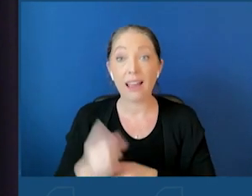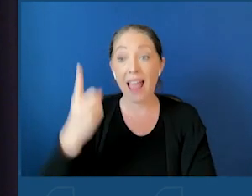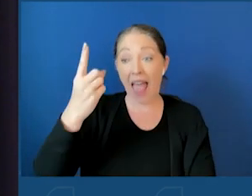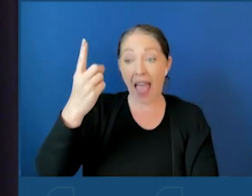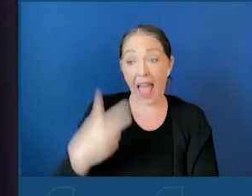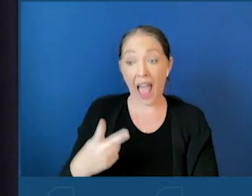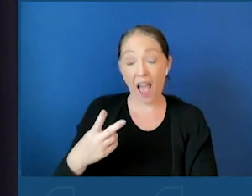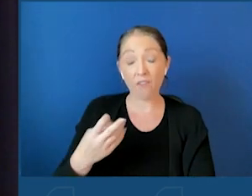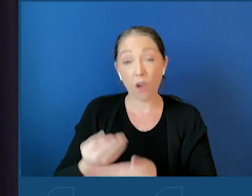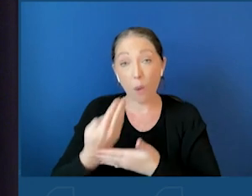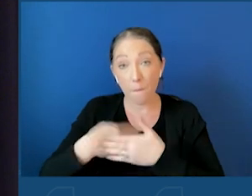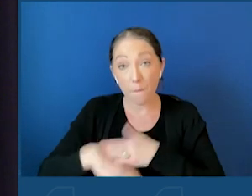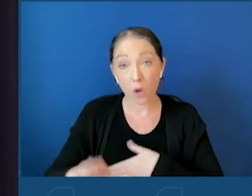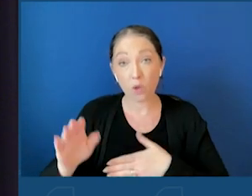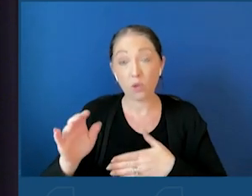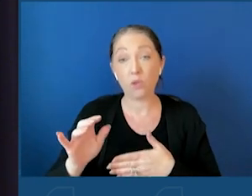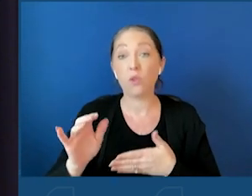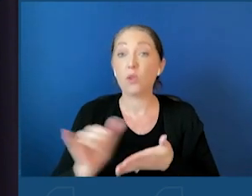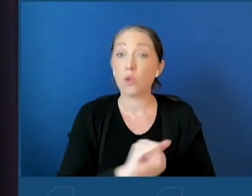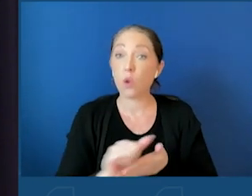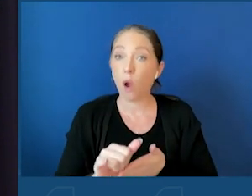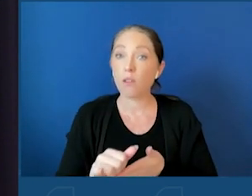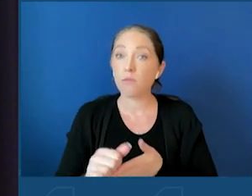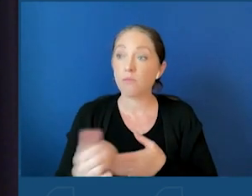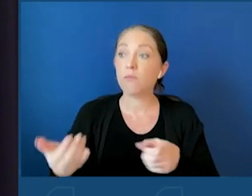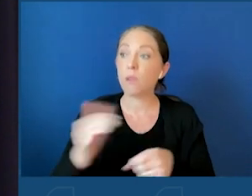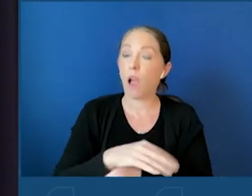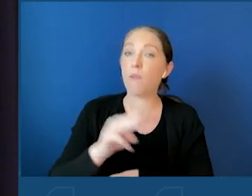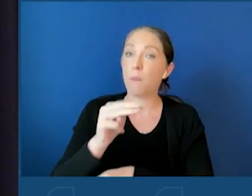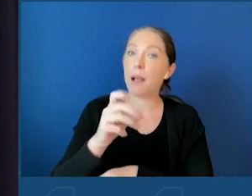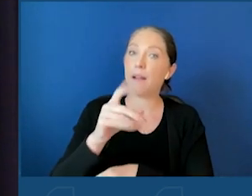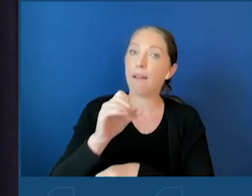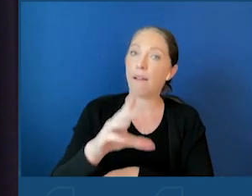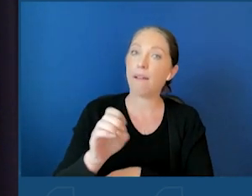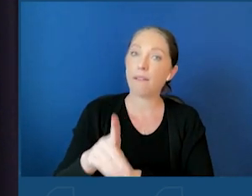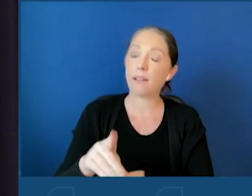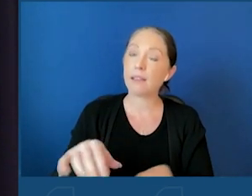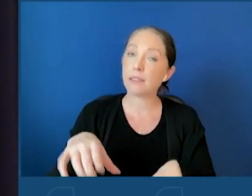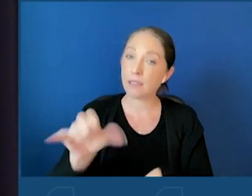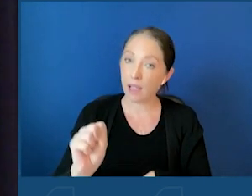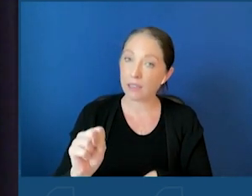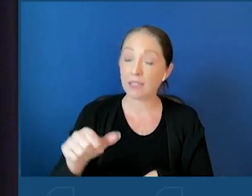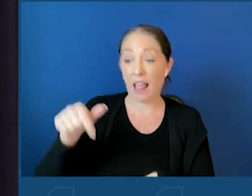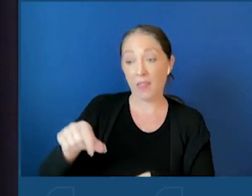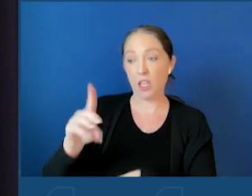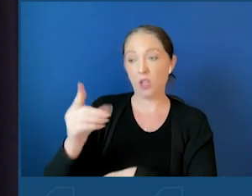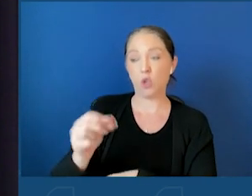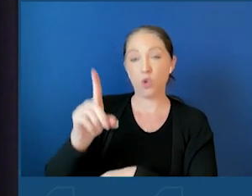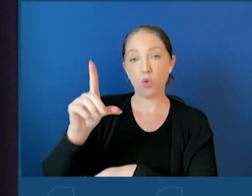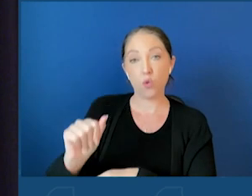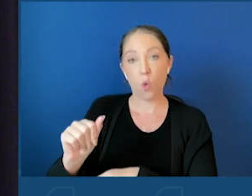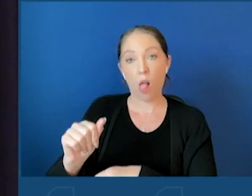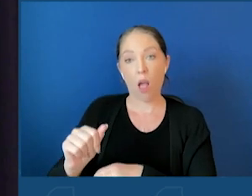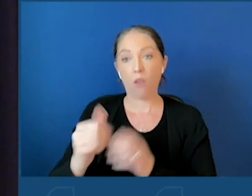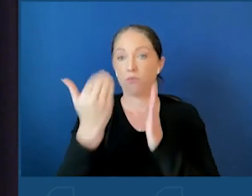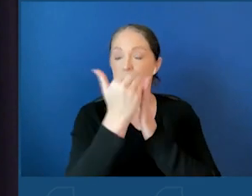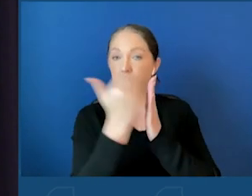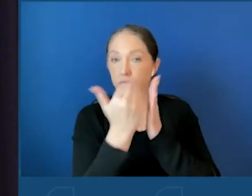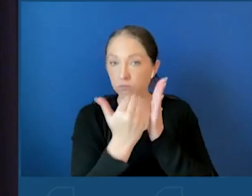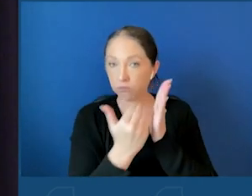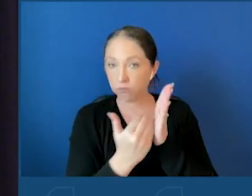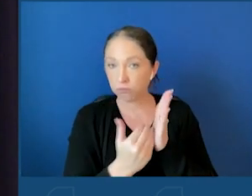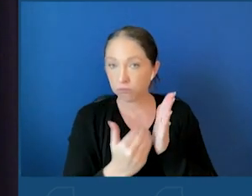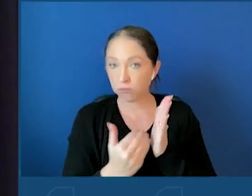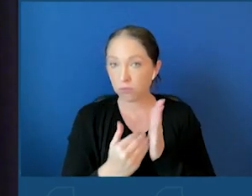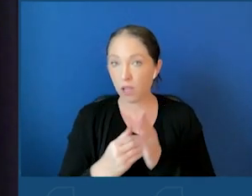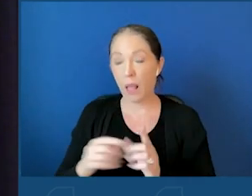are covered by Medicaid. The creation of this Community Doula Directory, along with the upcoming implementation of a